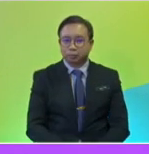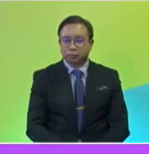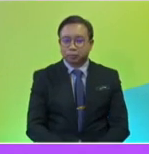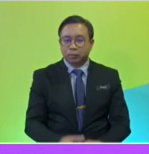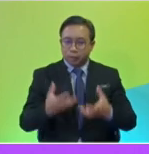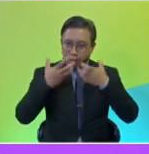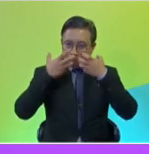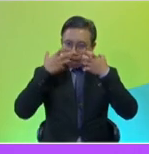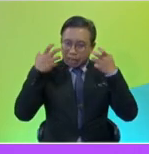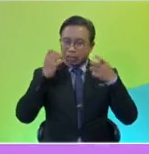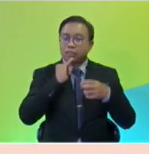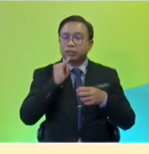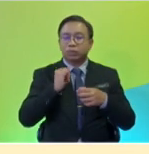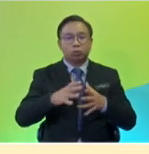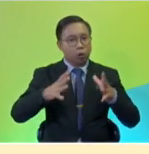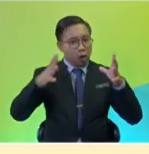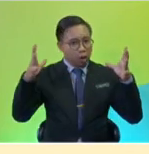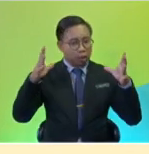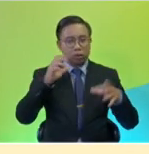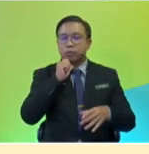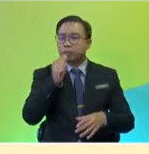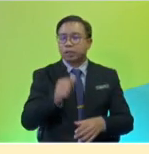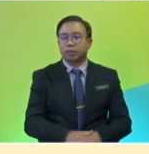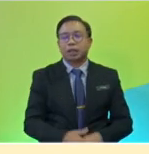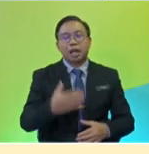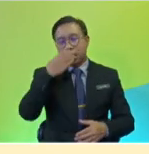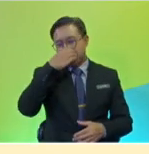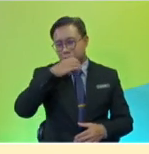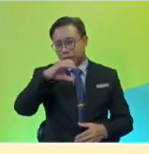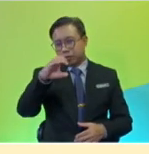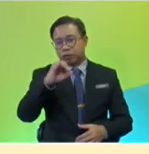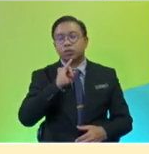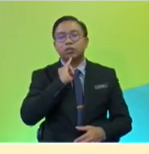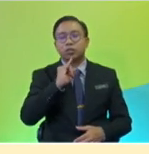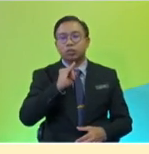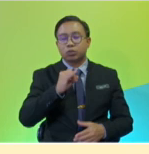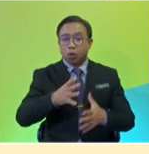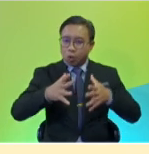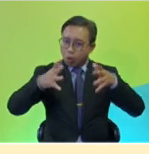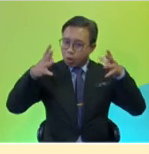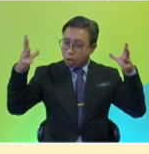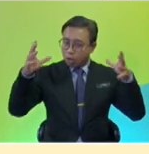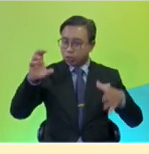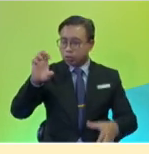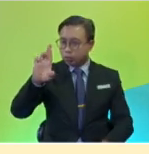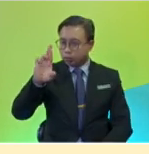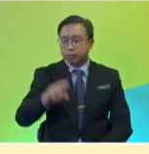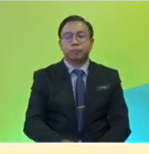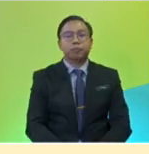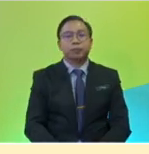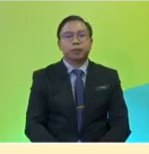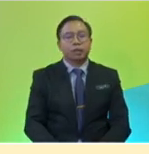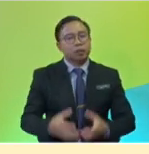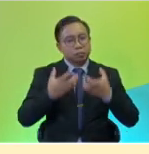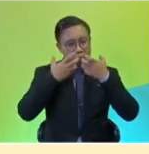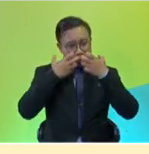Tiger is large, but elephant is larger. Oh. Tigers are large.